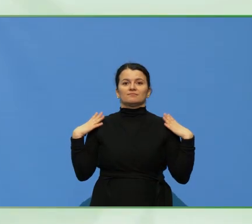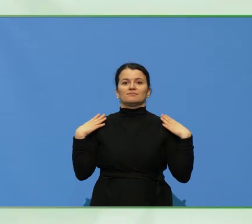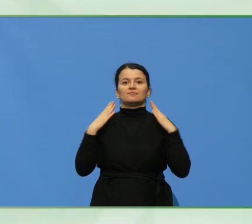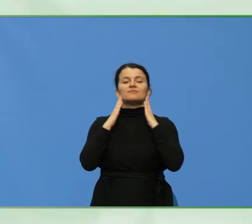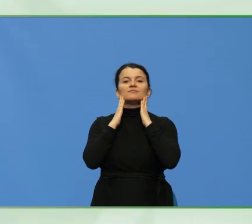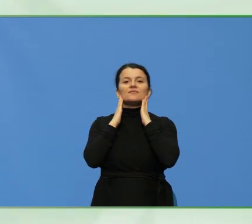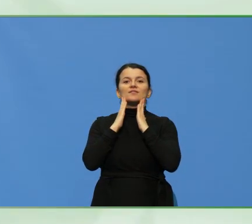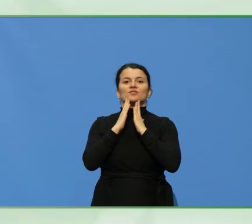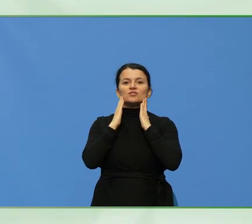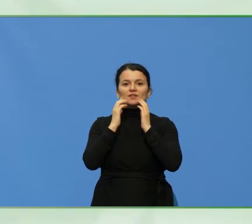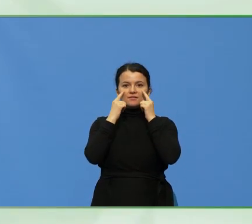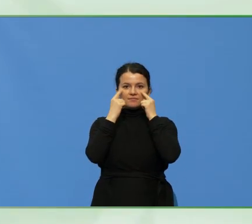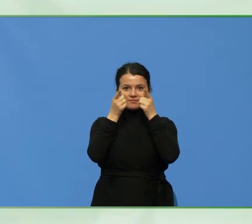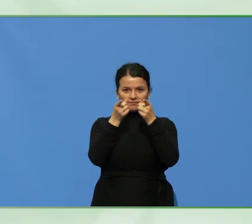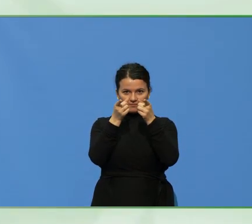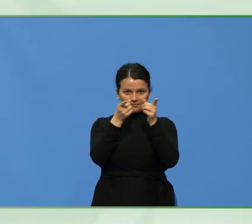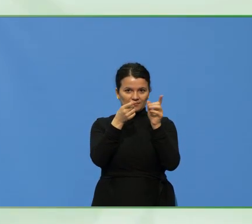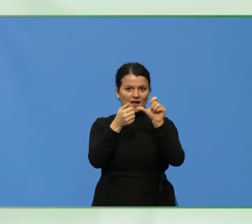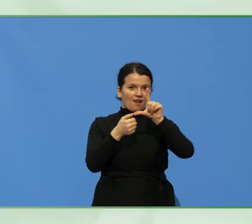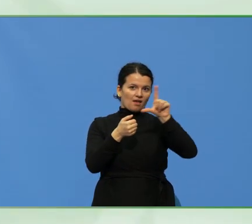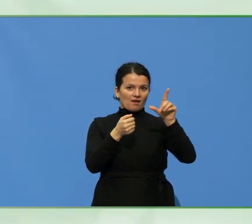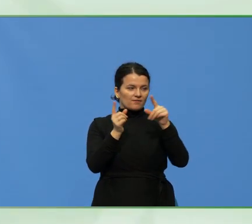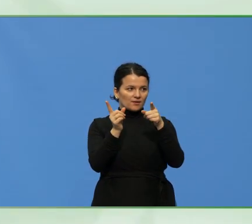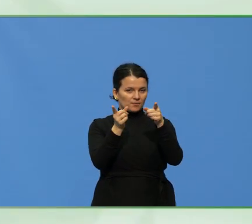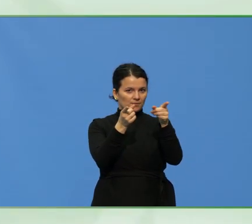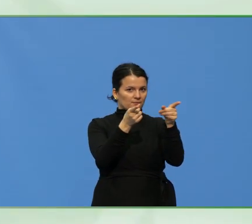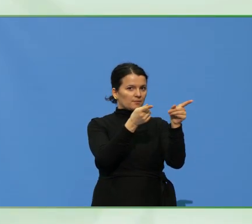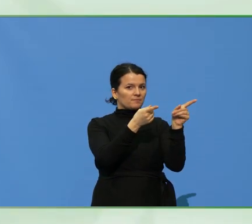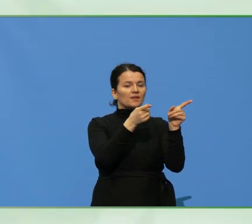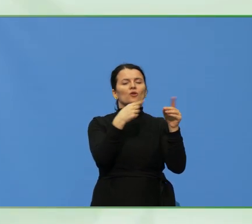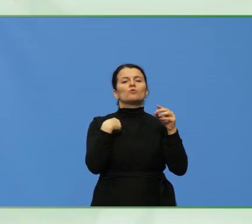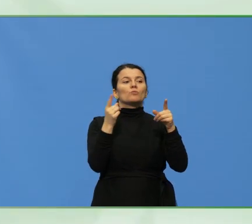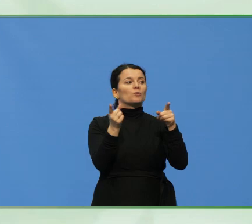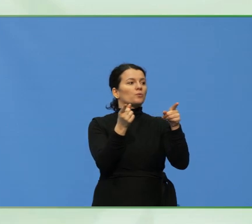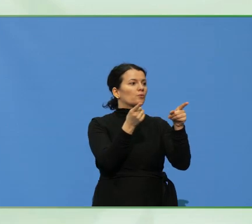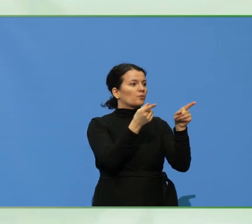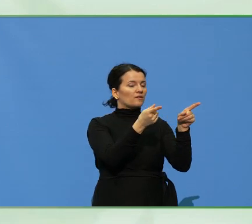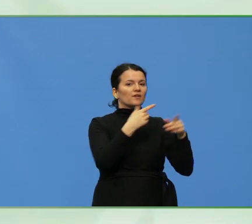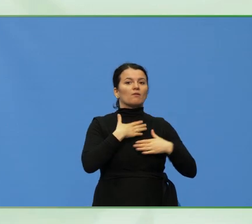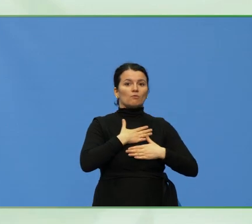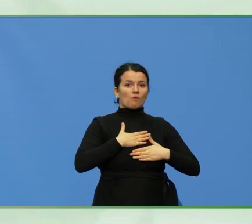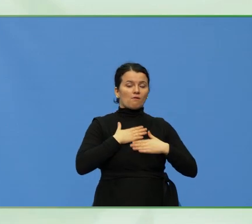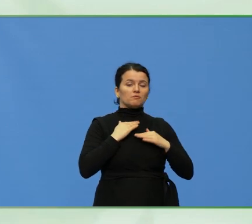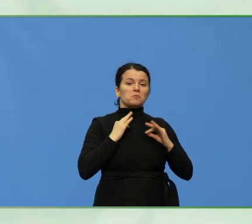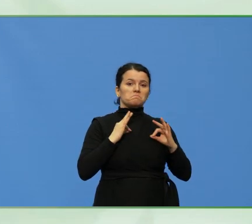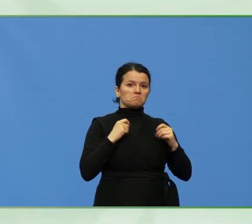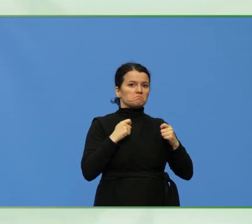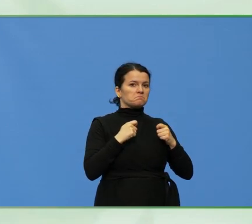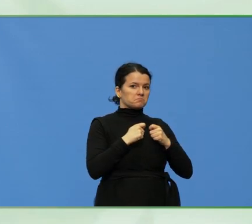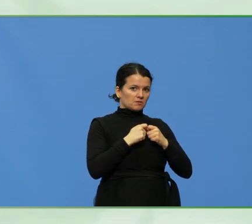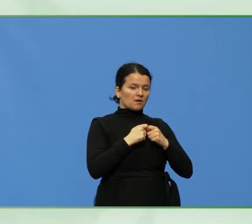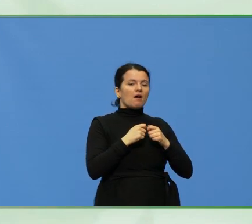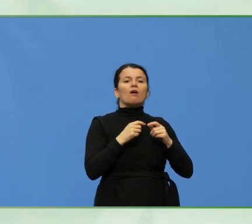and the gaze all towards the left of the room. Whatever feels comfortable for you, however far or deep into the twist feels